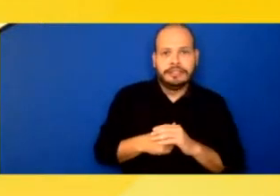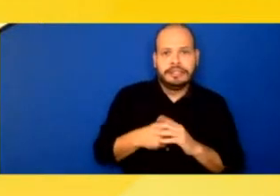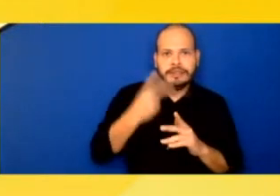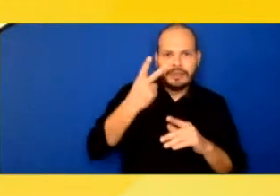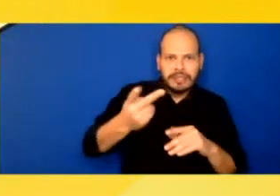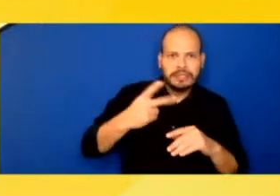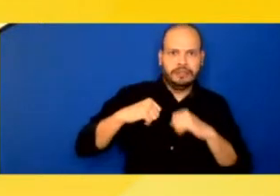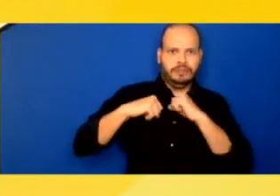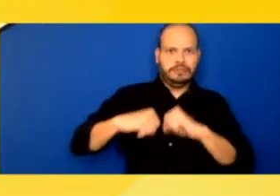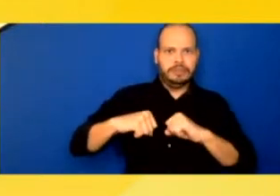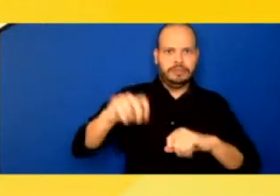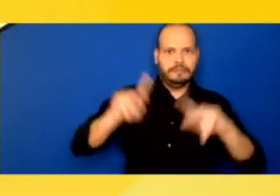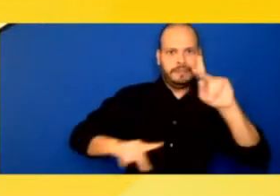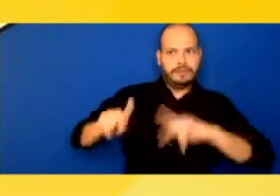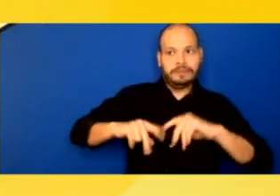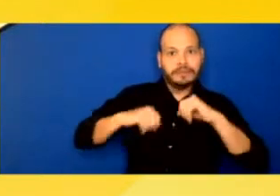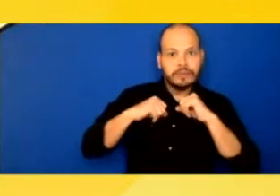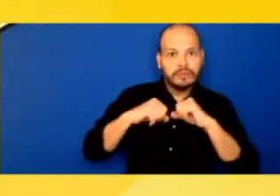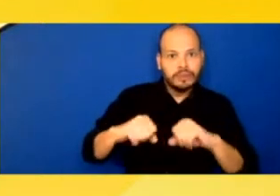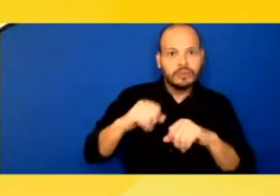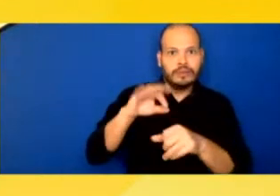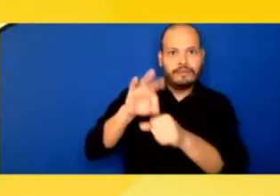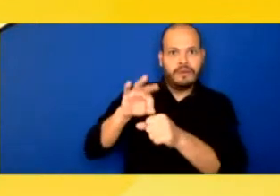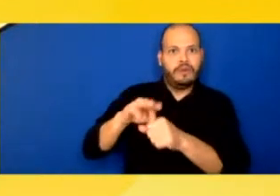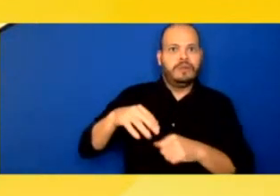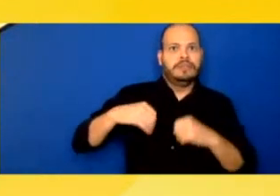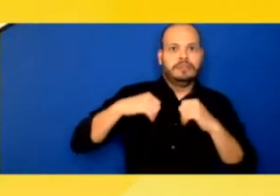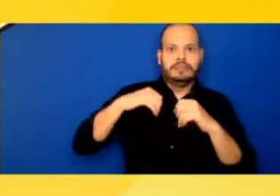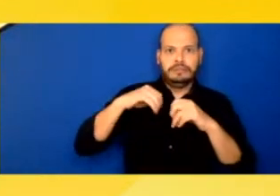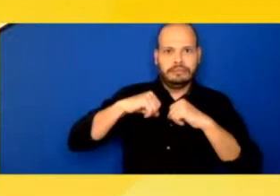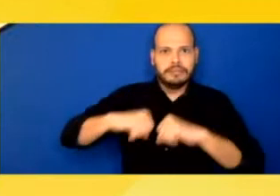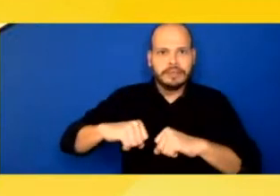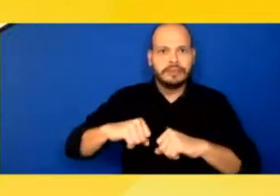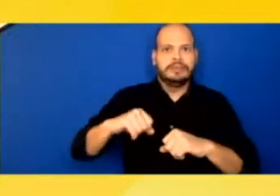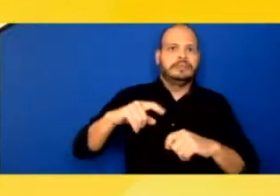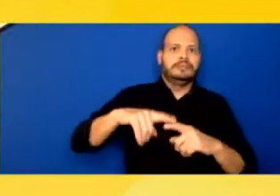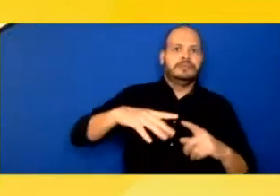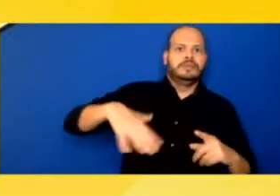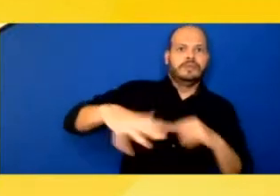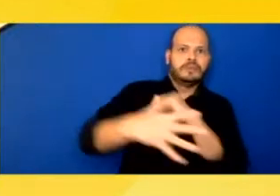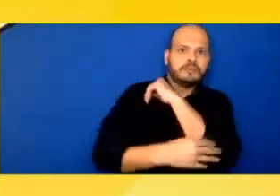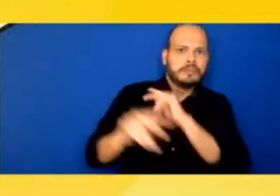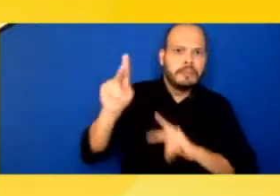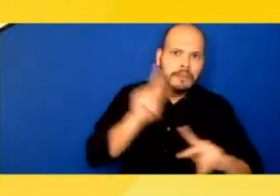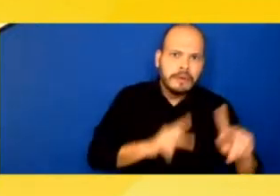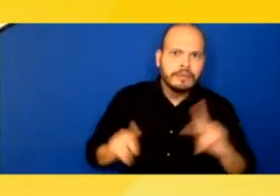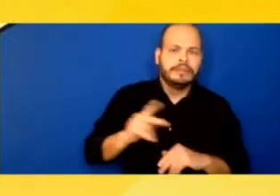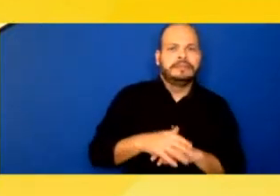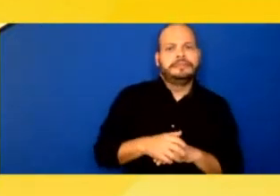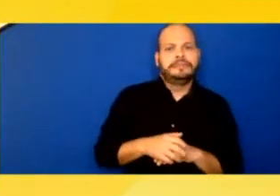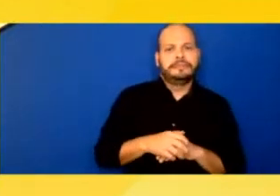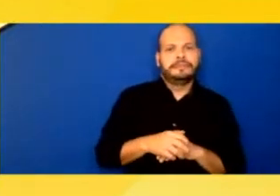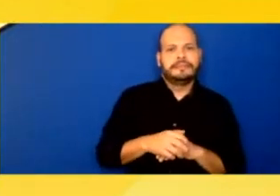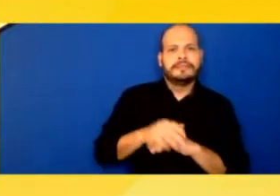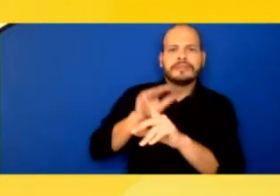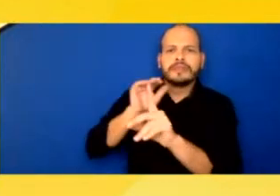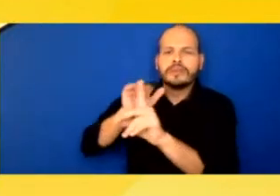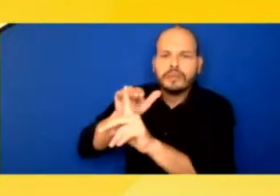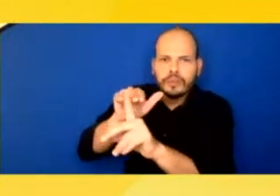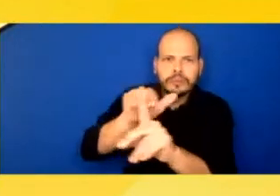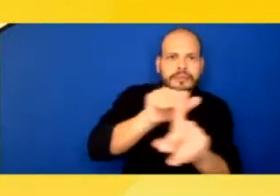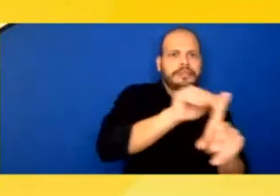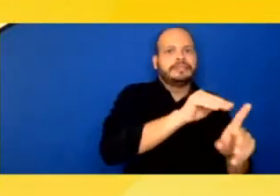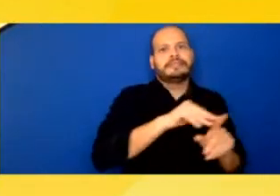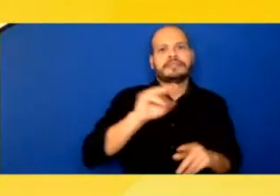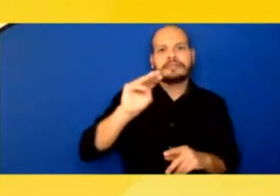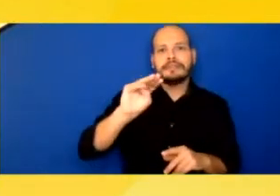must pledge to mobilize voters. We must remind the tens, the hundreds, the thousands, the millions that we are to let our light shine